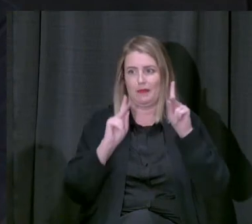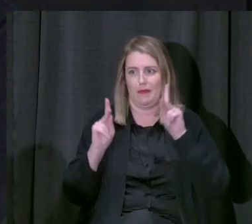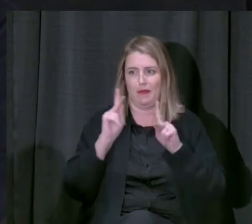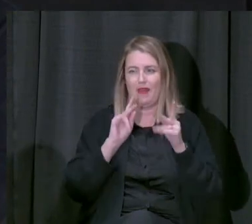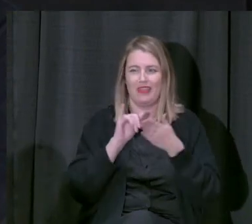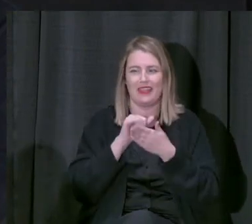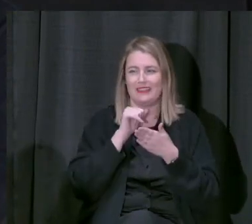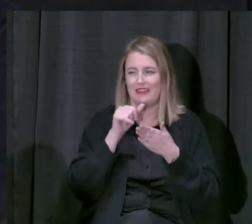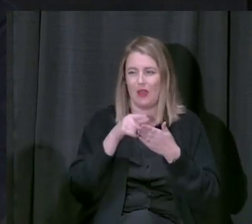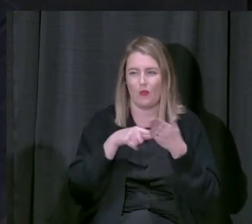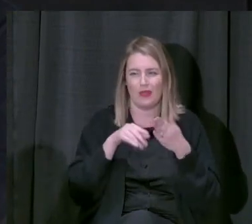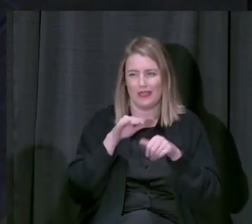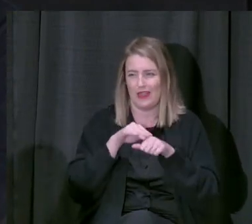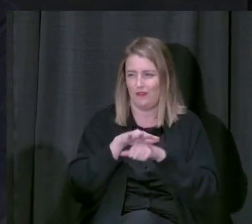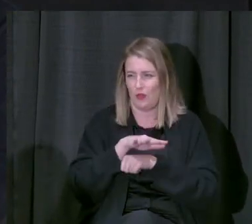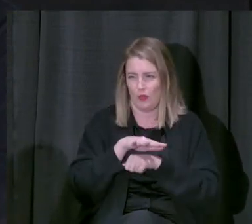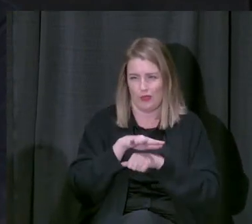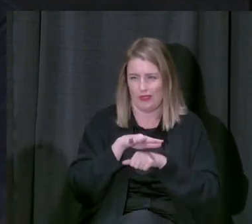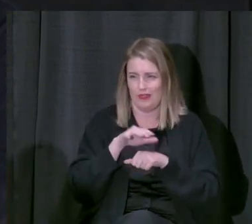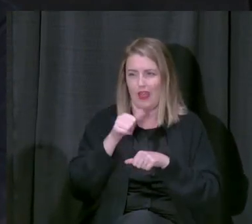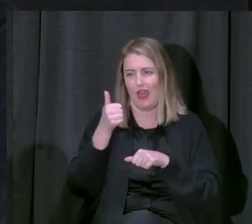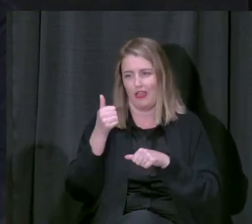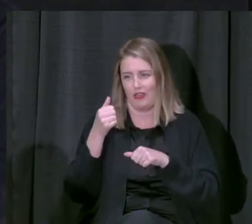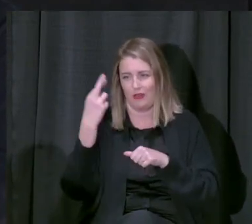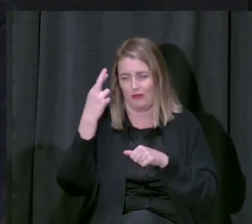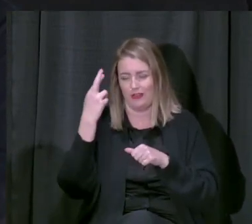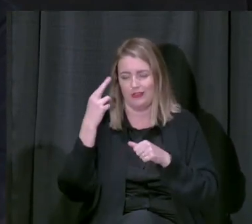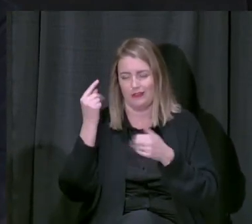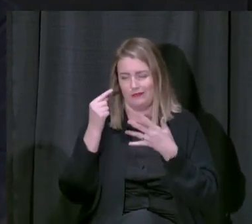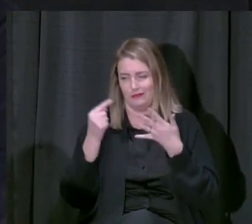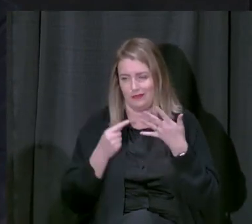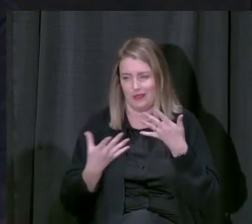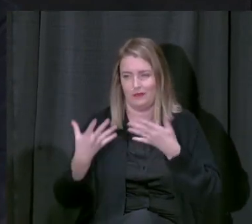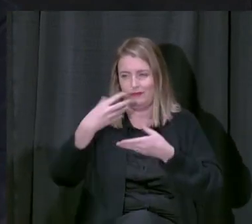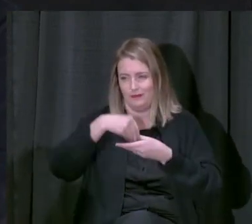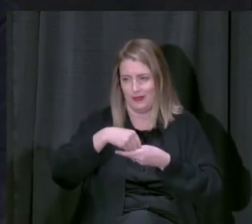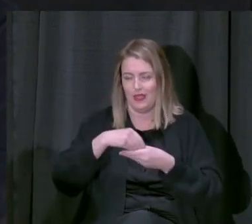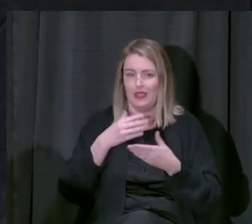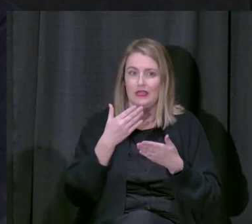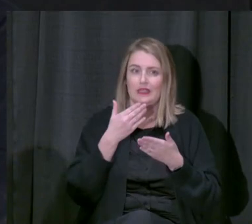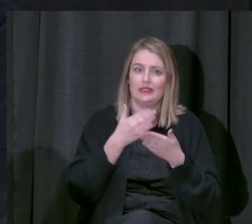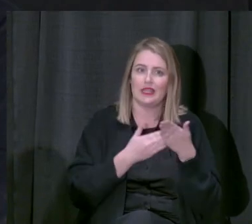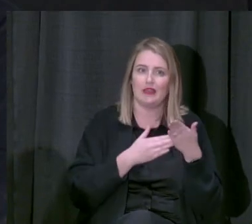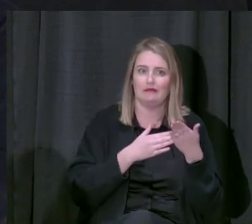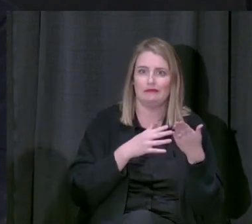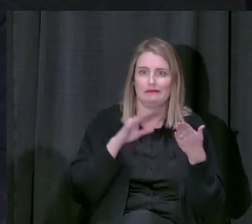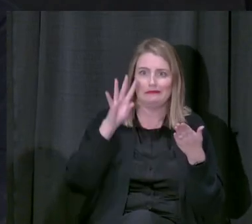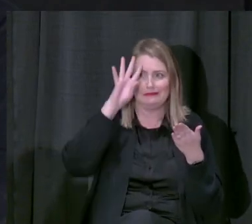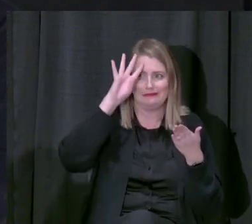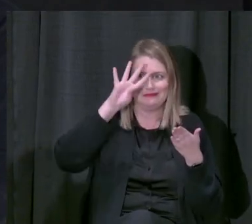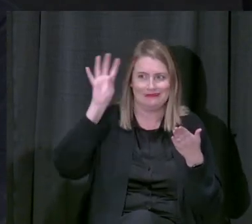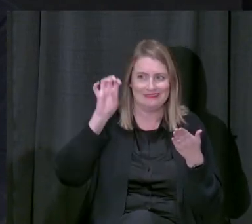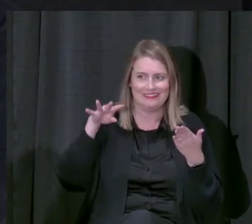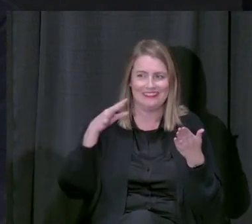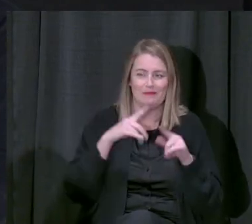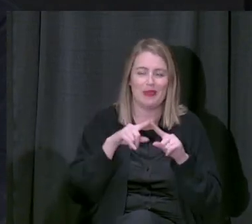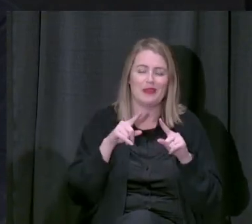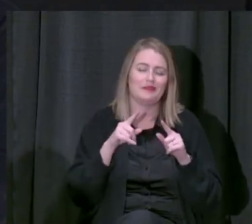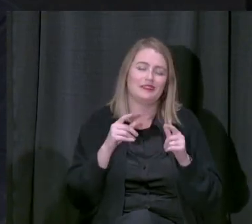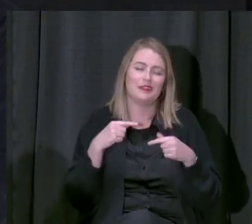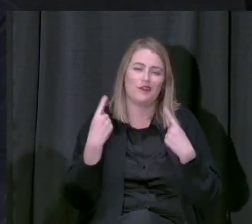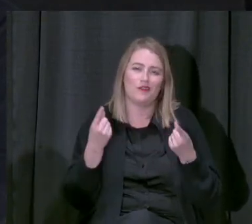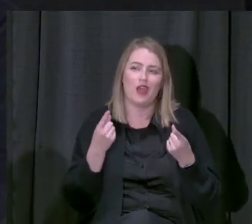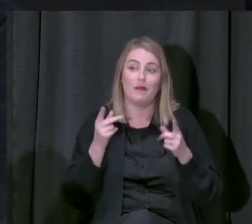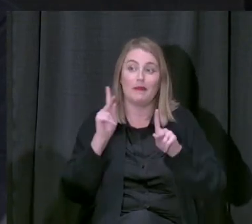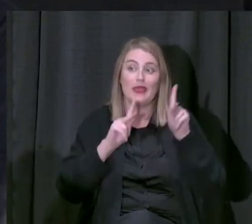not what's influencing it. There's gonna be other variables that do. Some are mysterious, but so far we've not found people